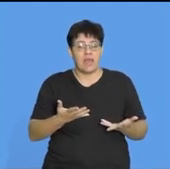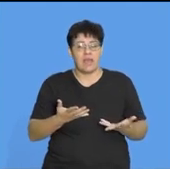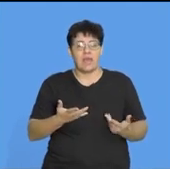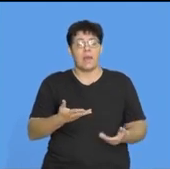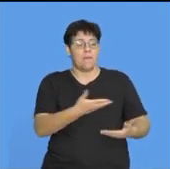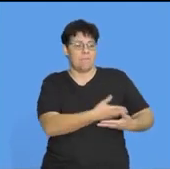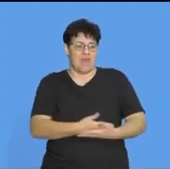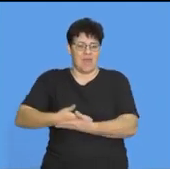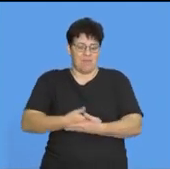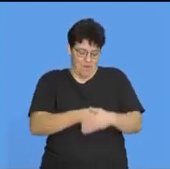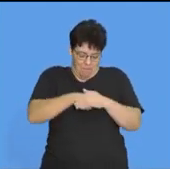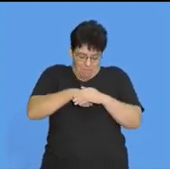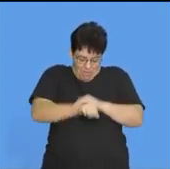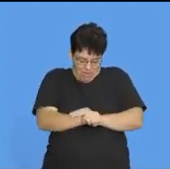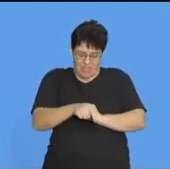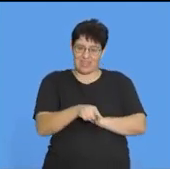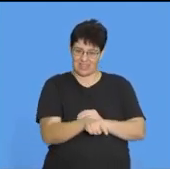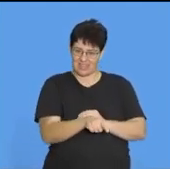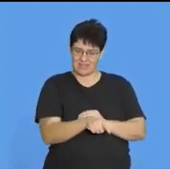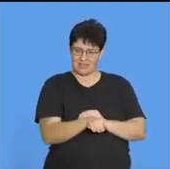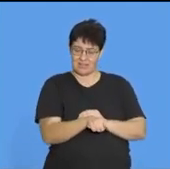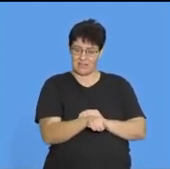baby. At birth, there are around